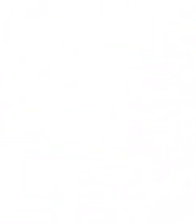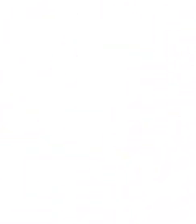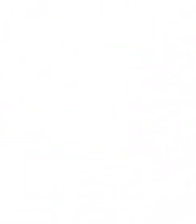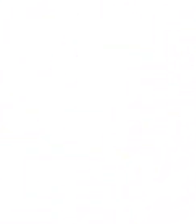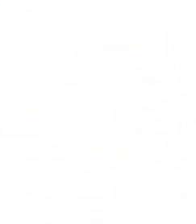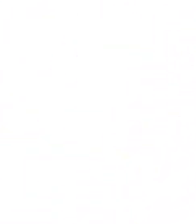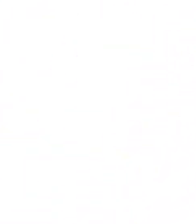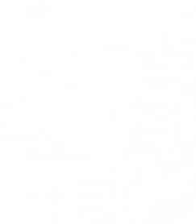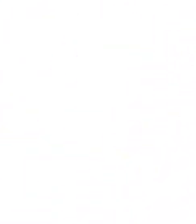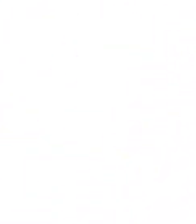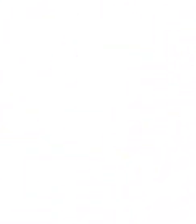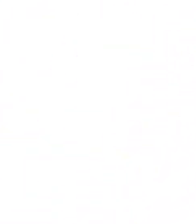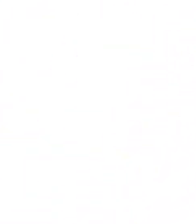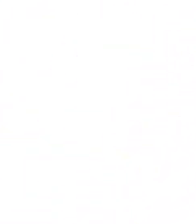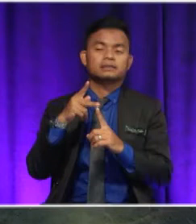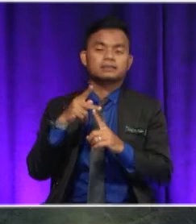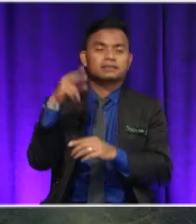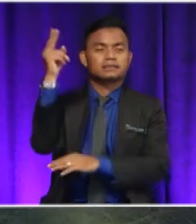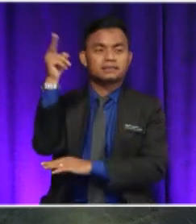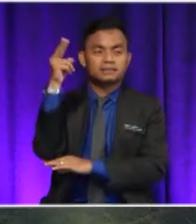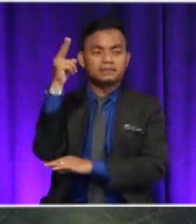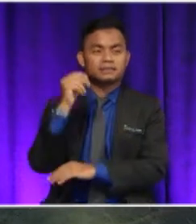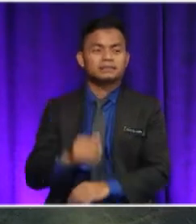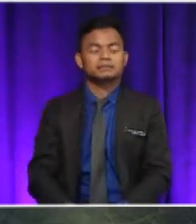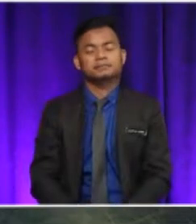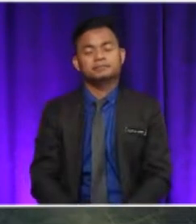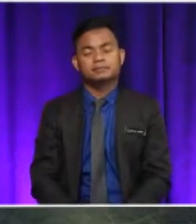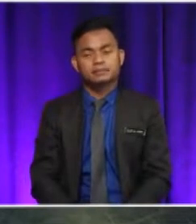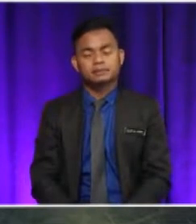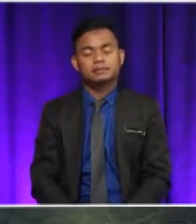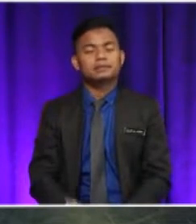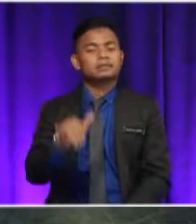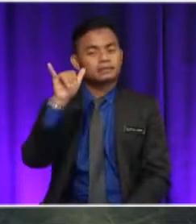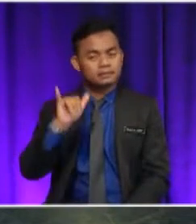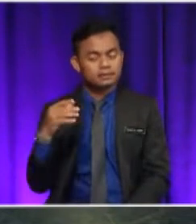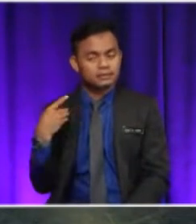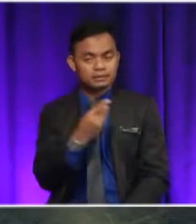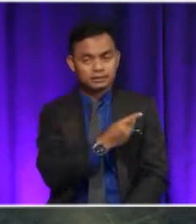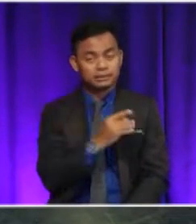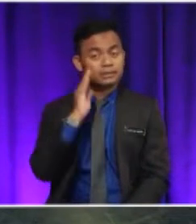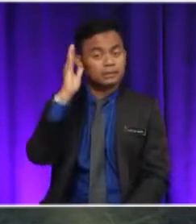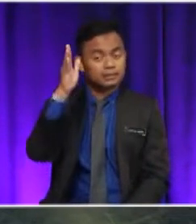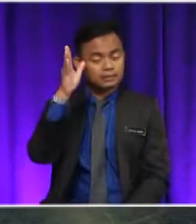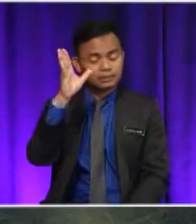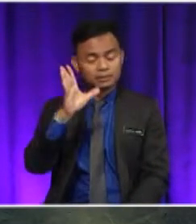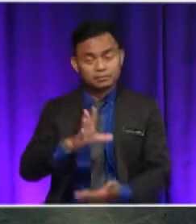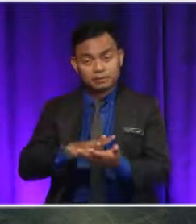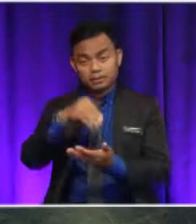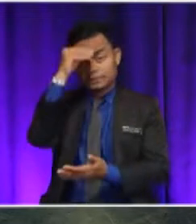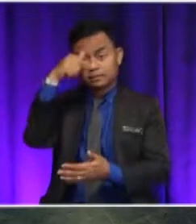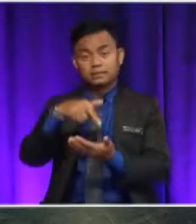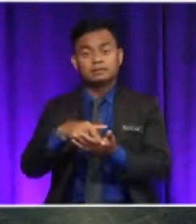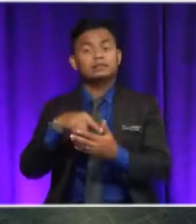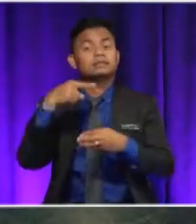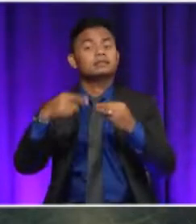TV KPM. Yes, we will definitely explore it deeper. Okay, we're all excited. Shall